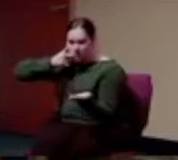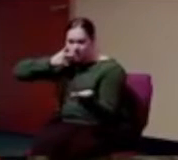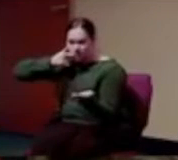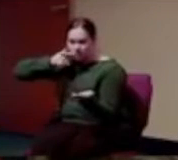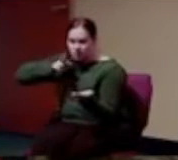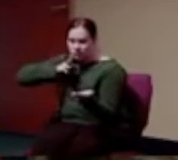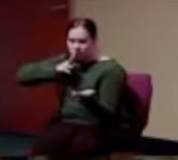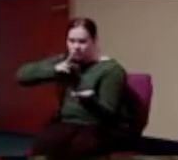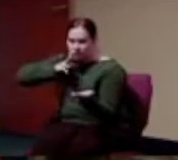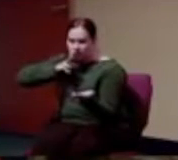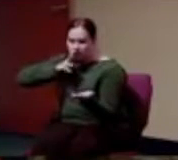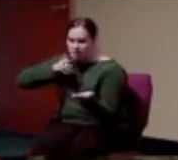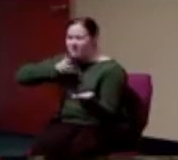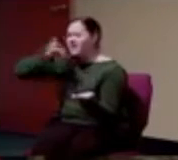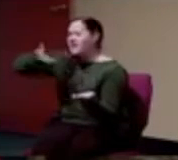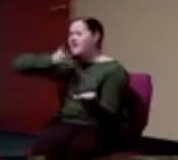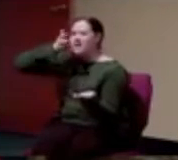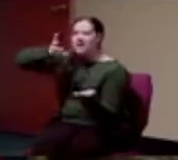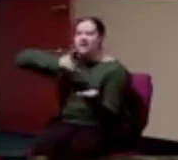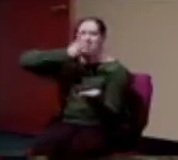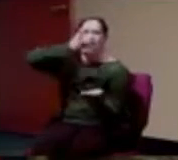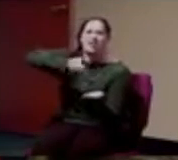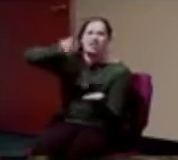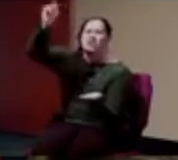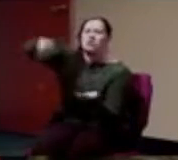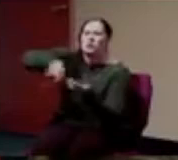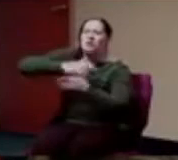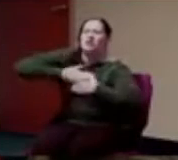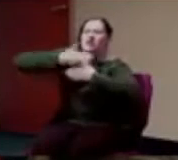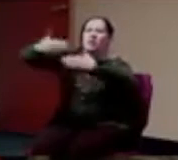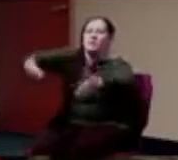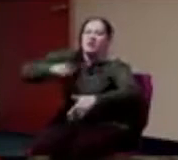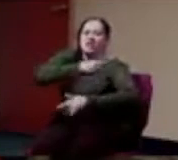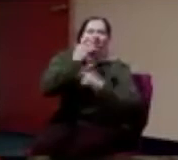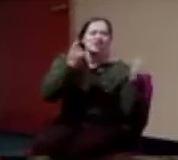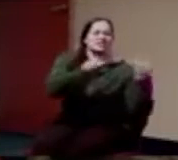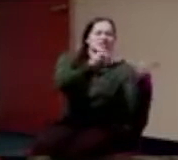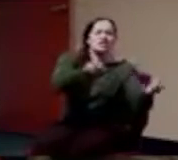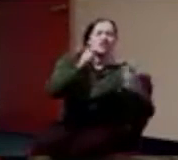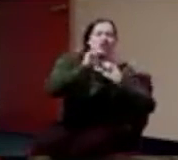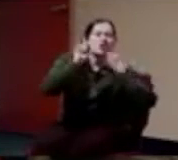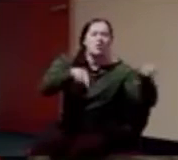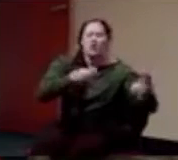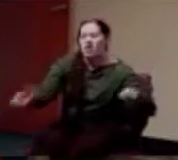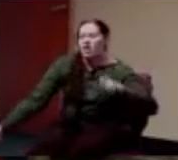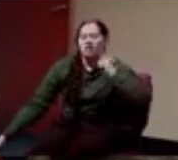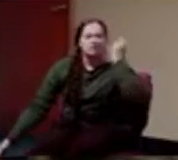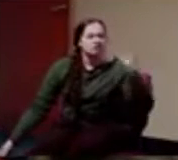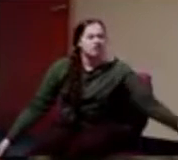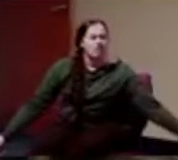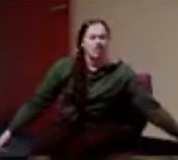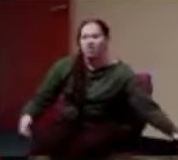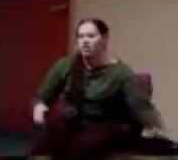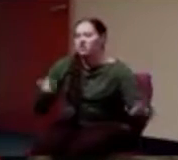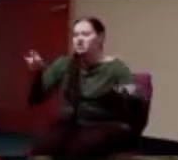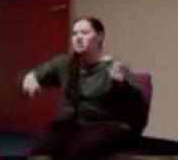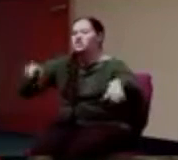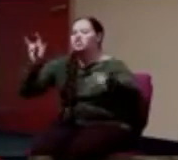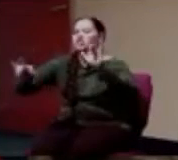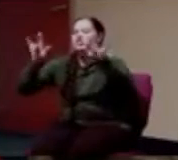was shouting the normal stuff that you hear street preachers yell. You know, you need to repent. You're all sinners. You're all going to hell. You need to, you know, love